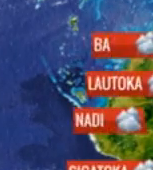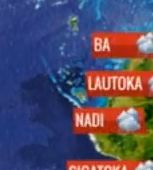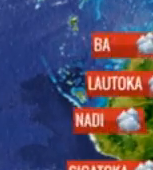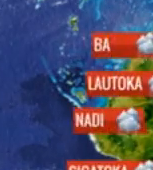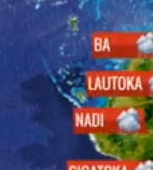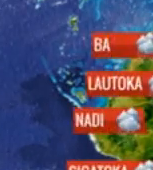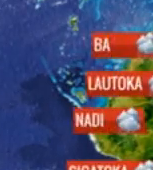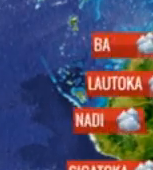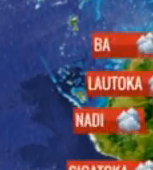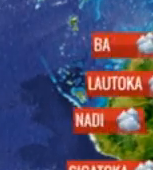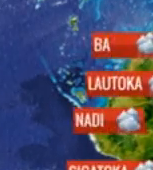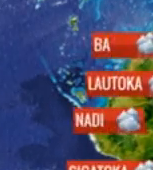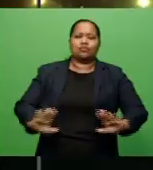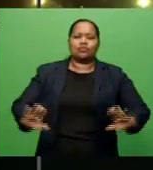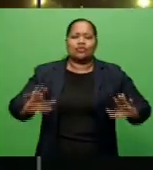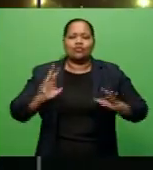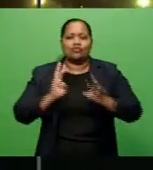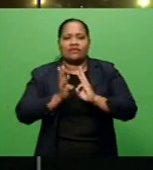of conditions.